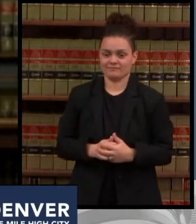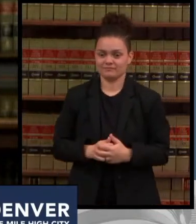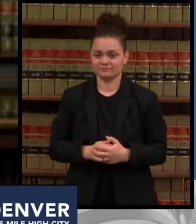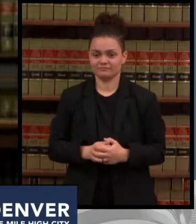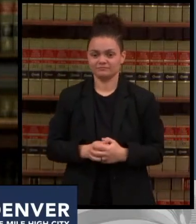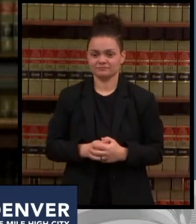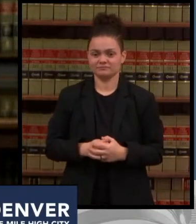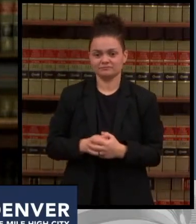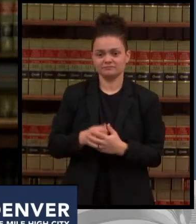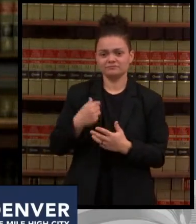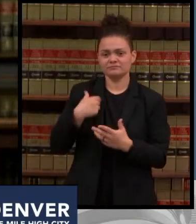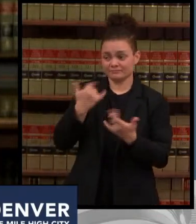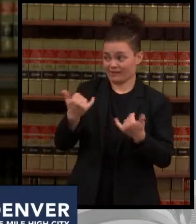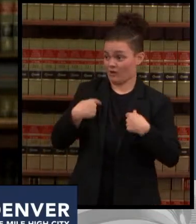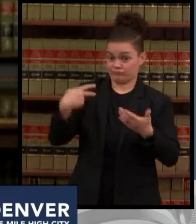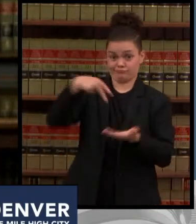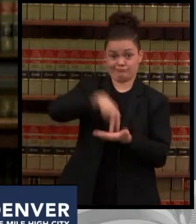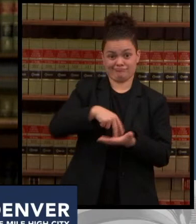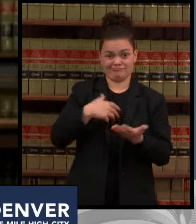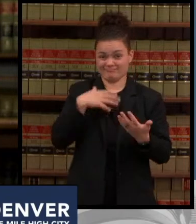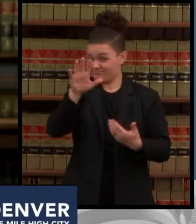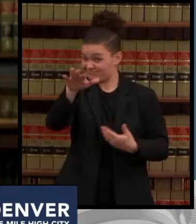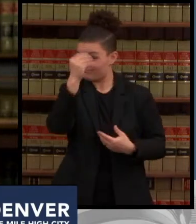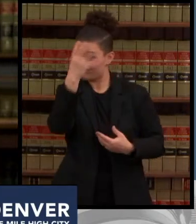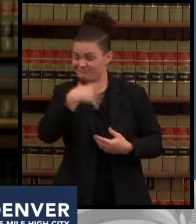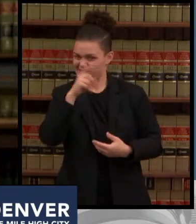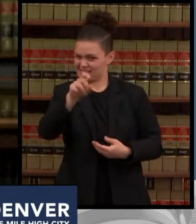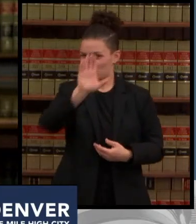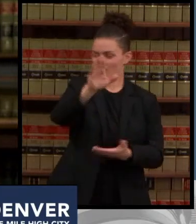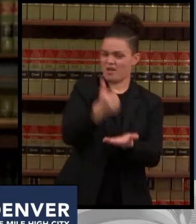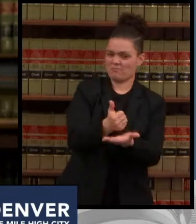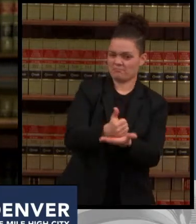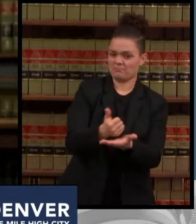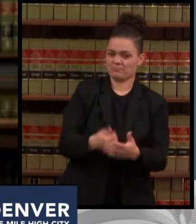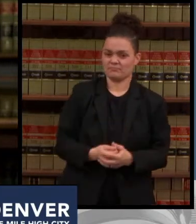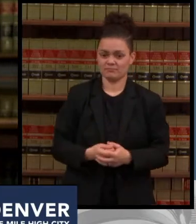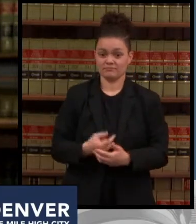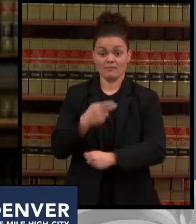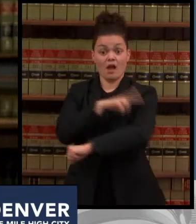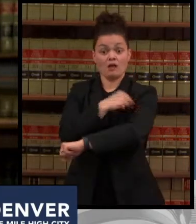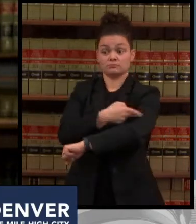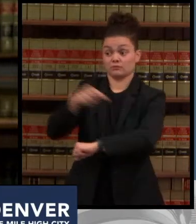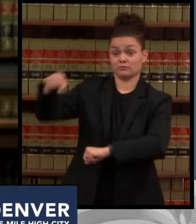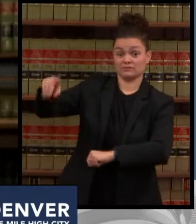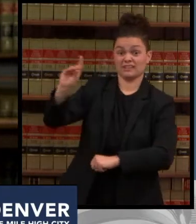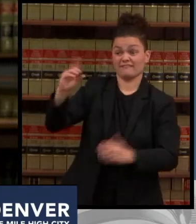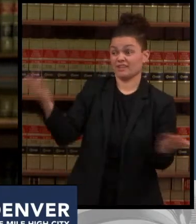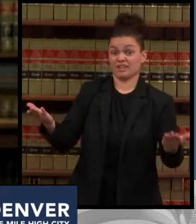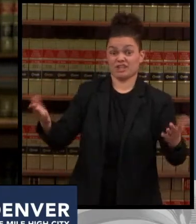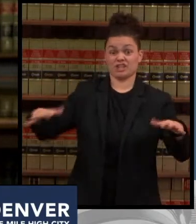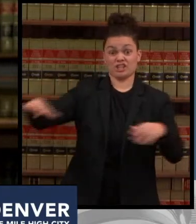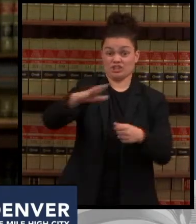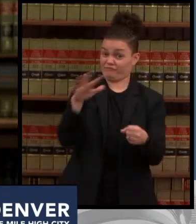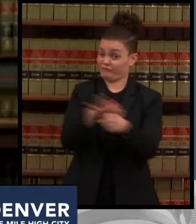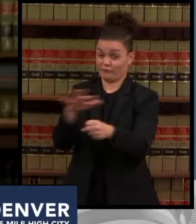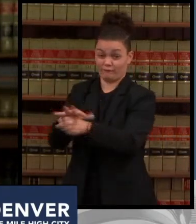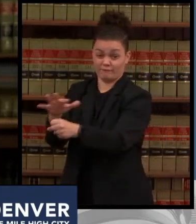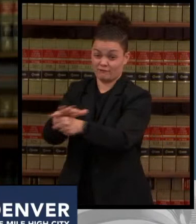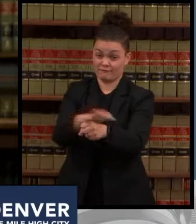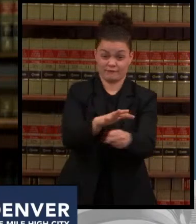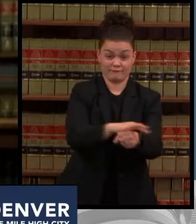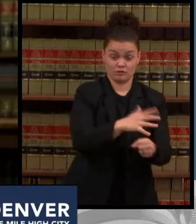breaking. The hospitals in the Denver metro region are full. We're running 5% of our capacity being